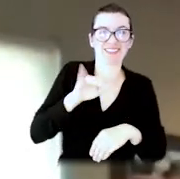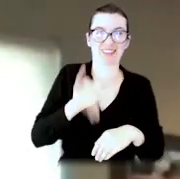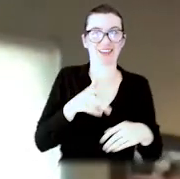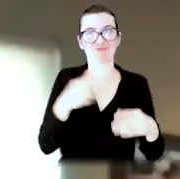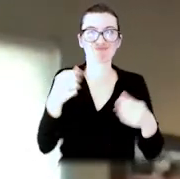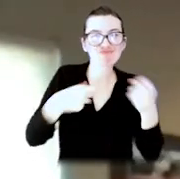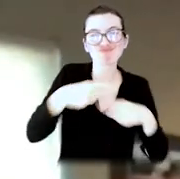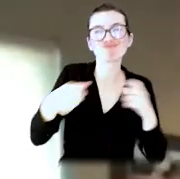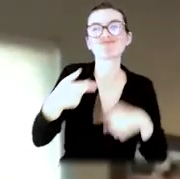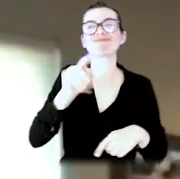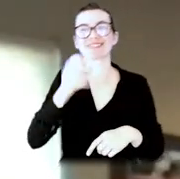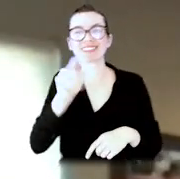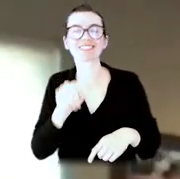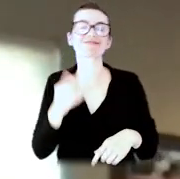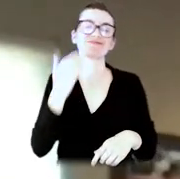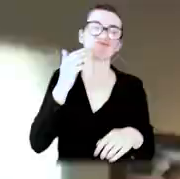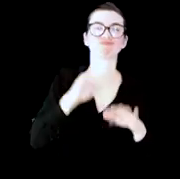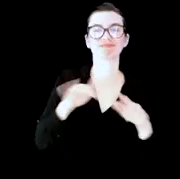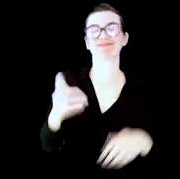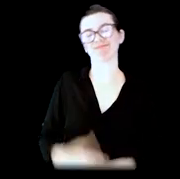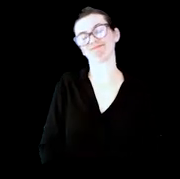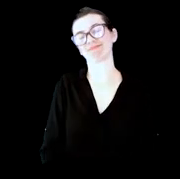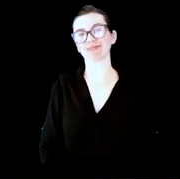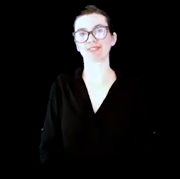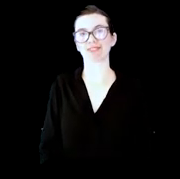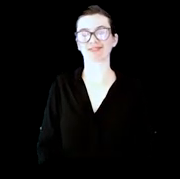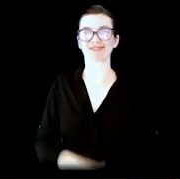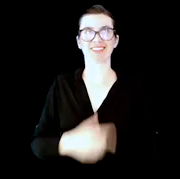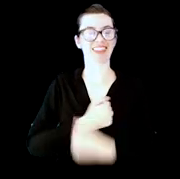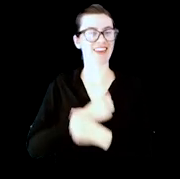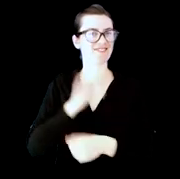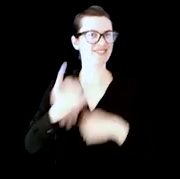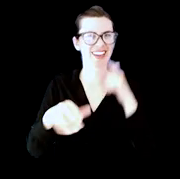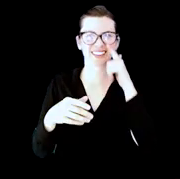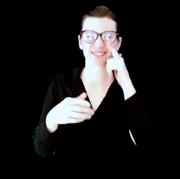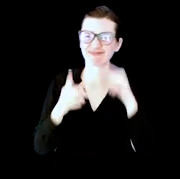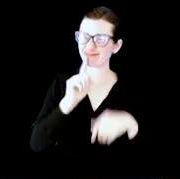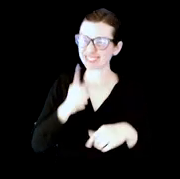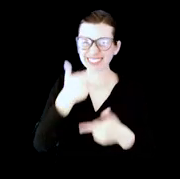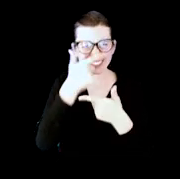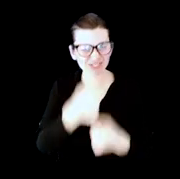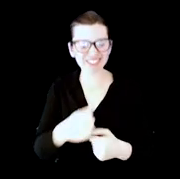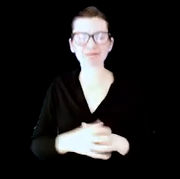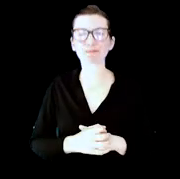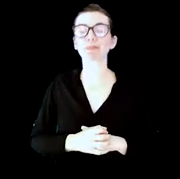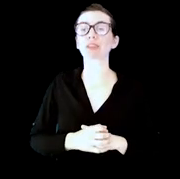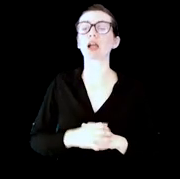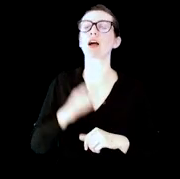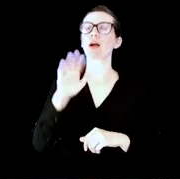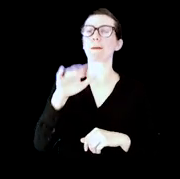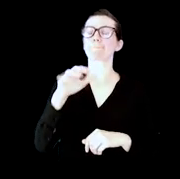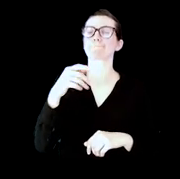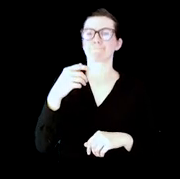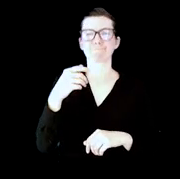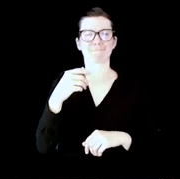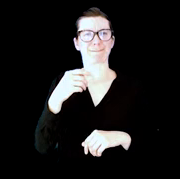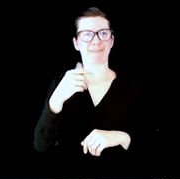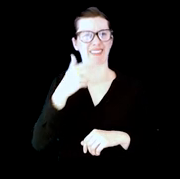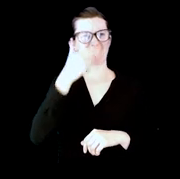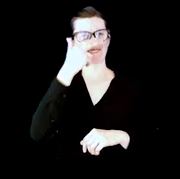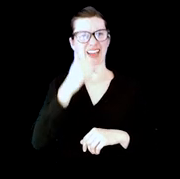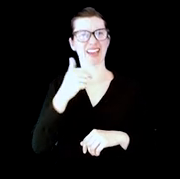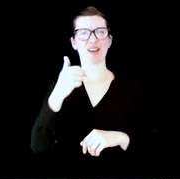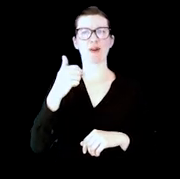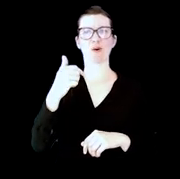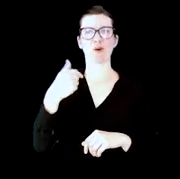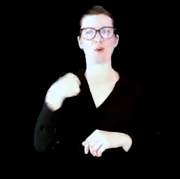Especially right after, you know, we were texting and stuff, yeah. I love that. Yeah, that's really interesting. So this was kind of funny that we found something out